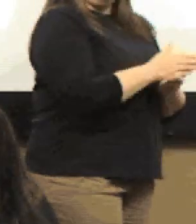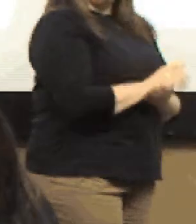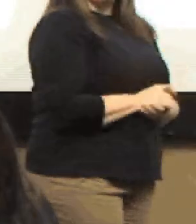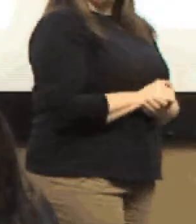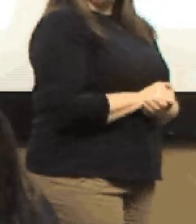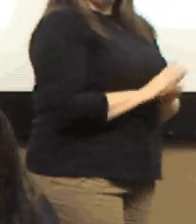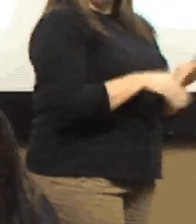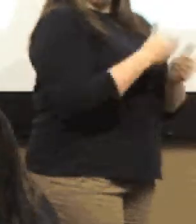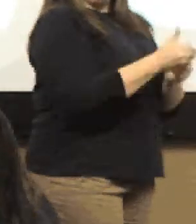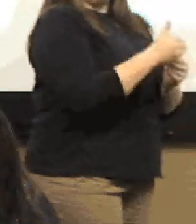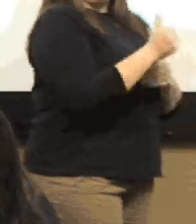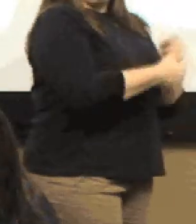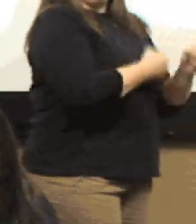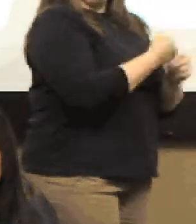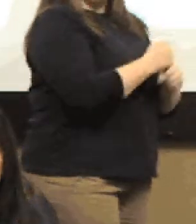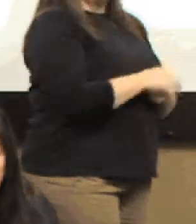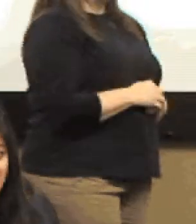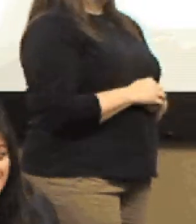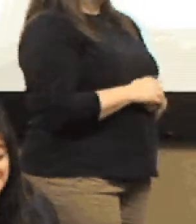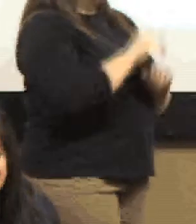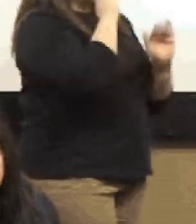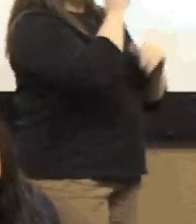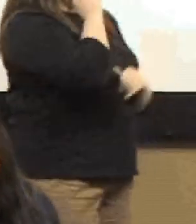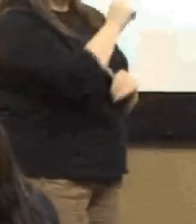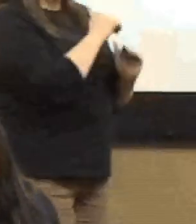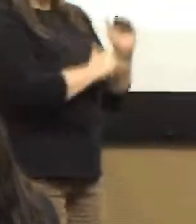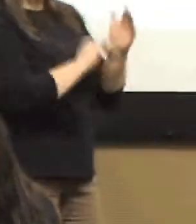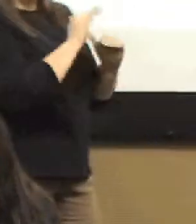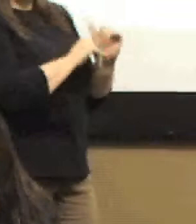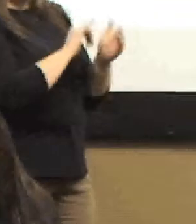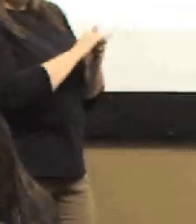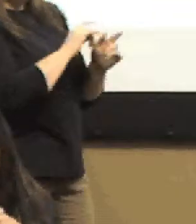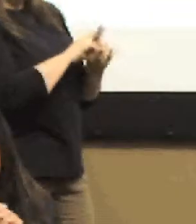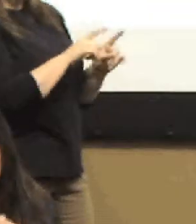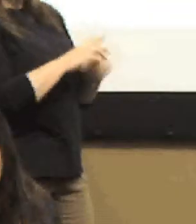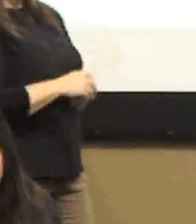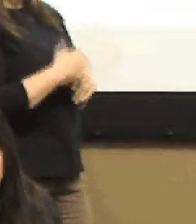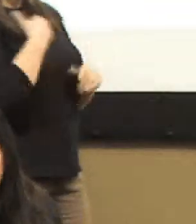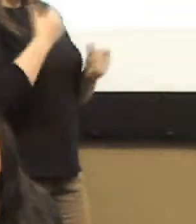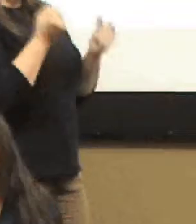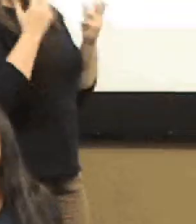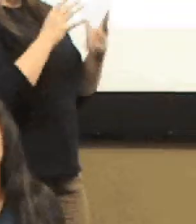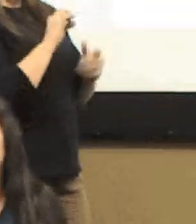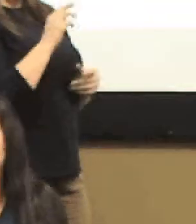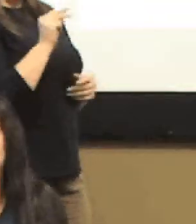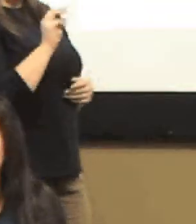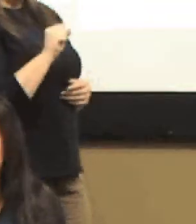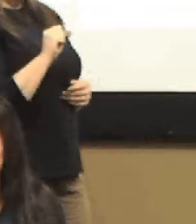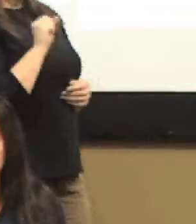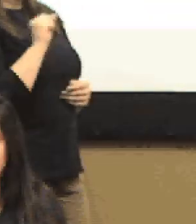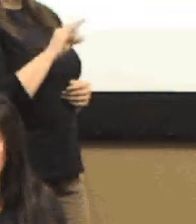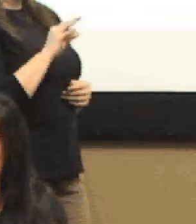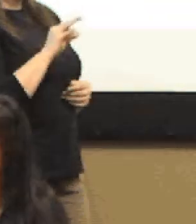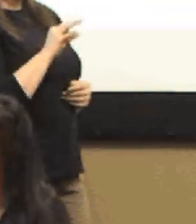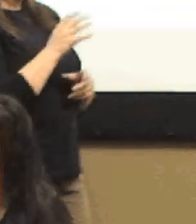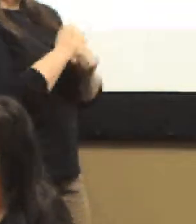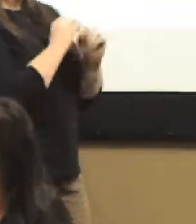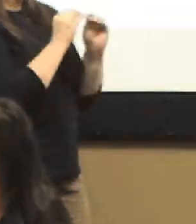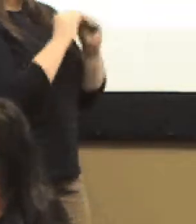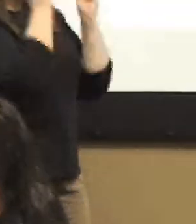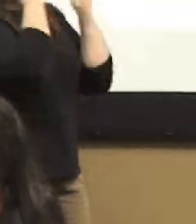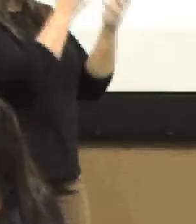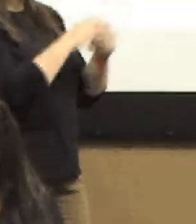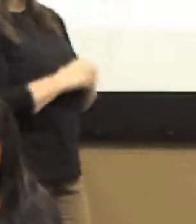next 10 years. Hopefully not less than that. It's just there are so many forms of getting more